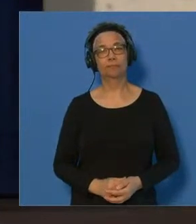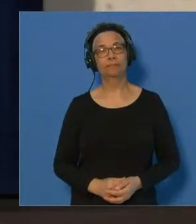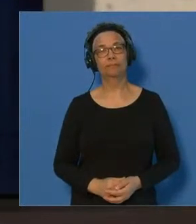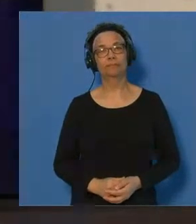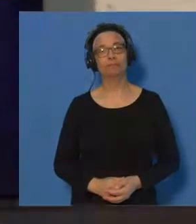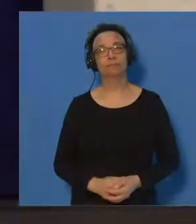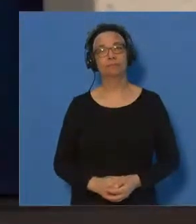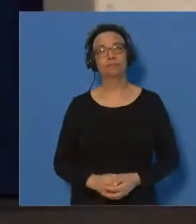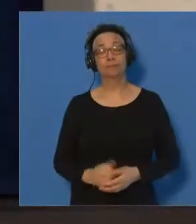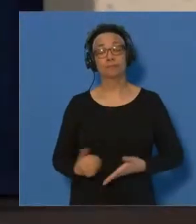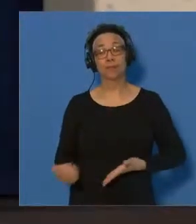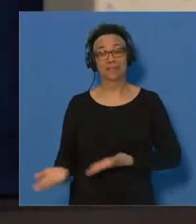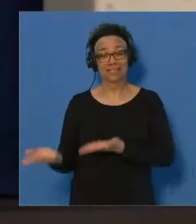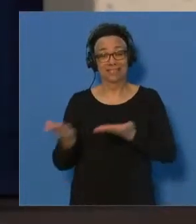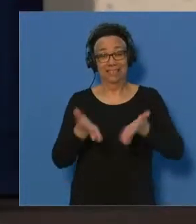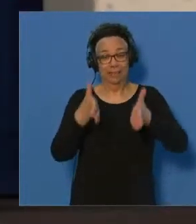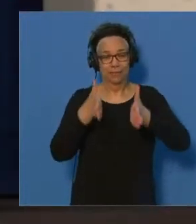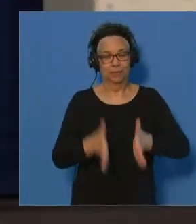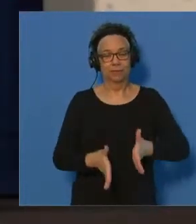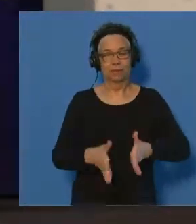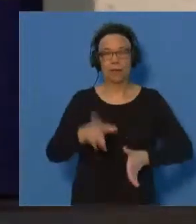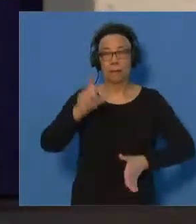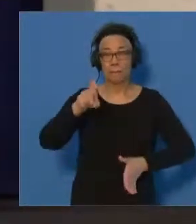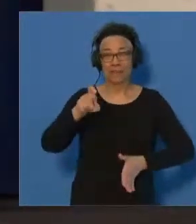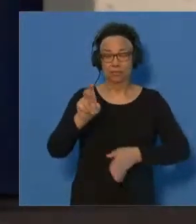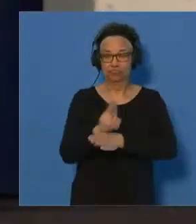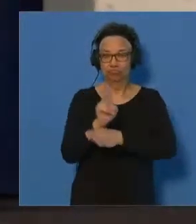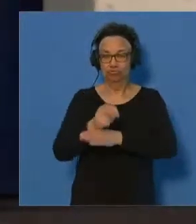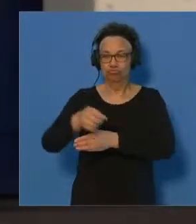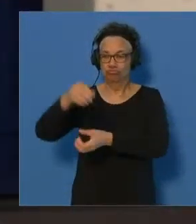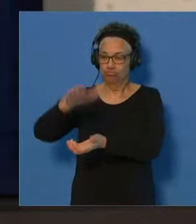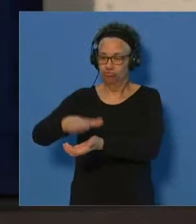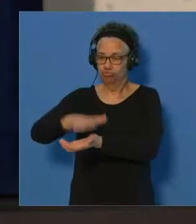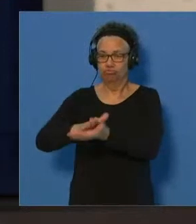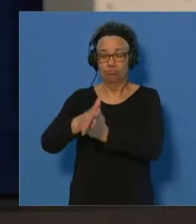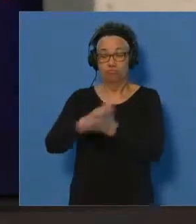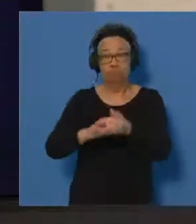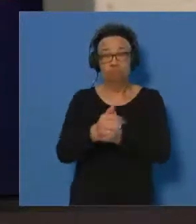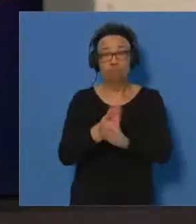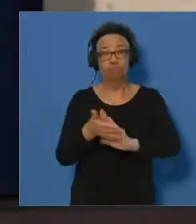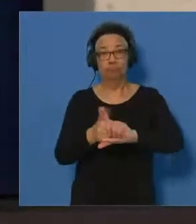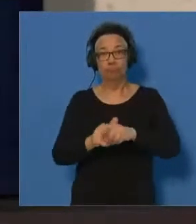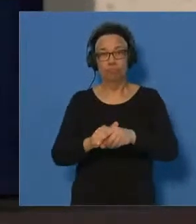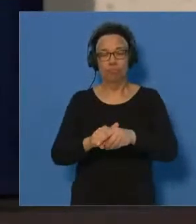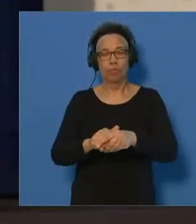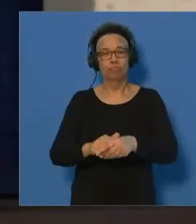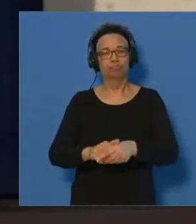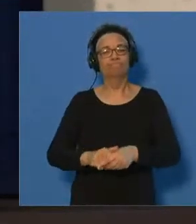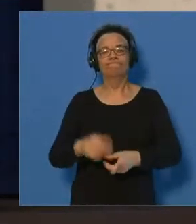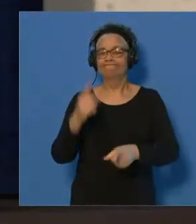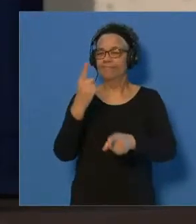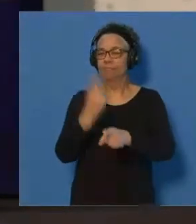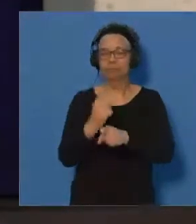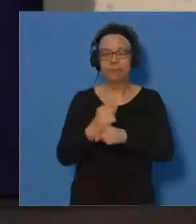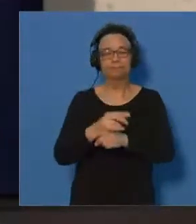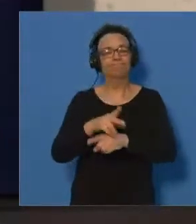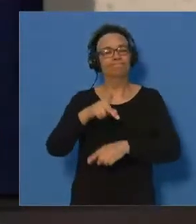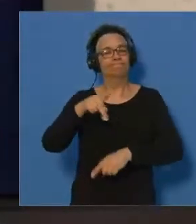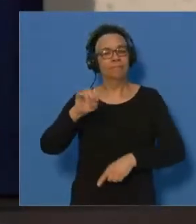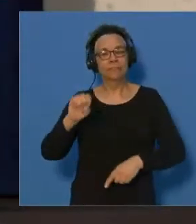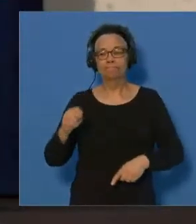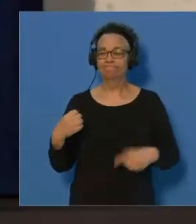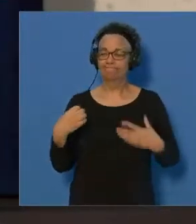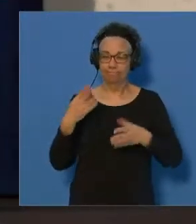The deliverer must use hand sanitizers, wear the appropriate protective equipment, and follow